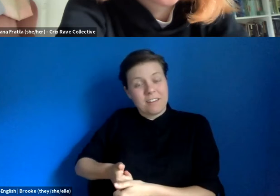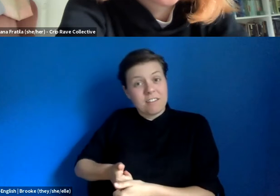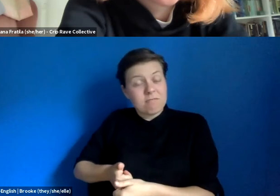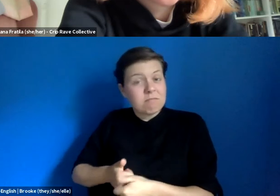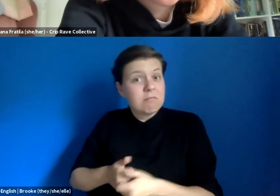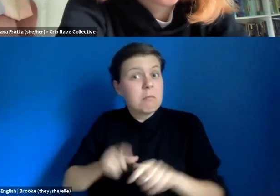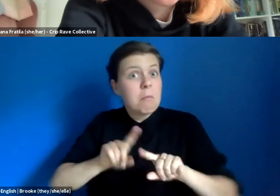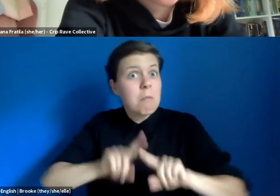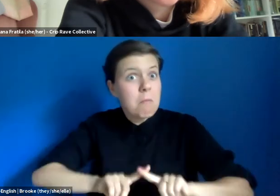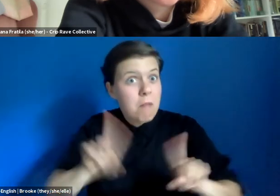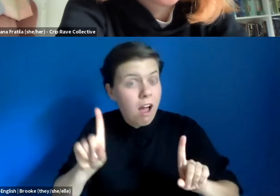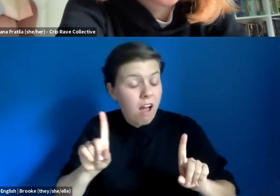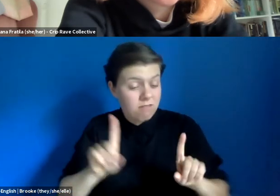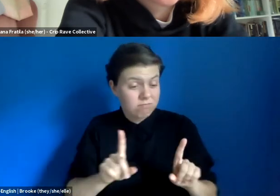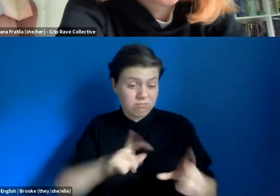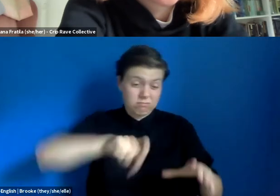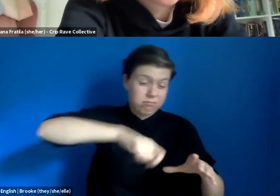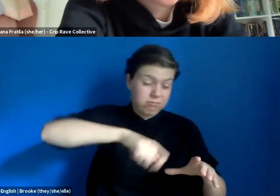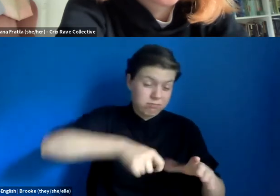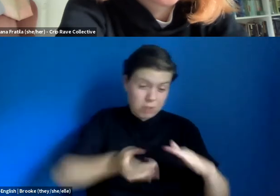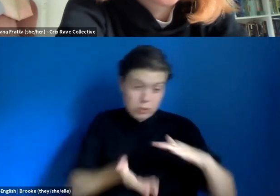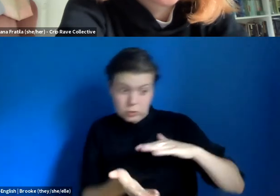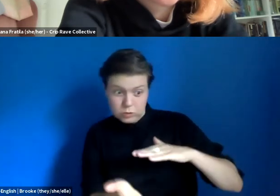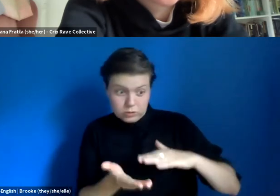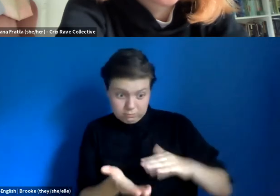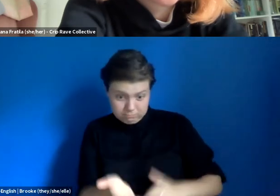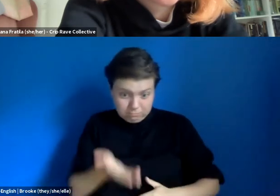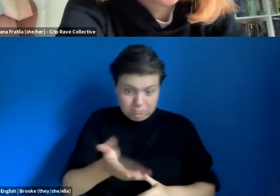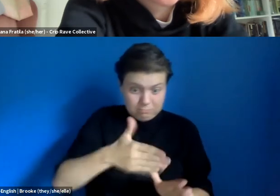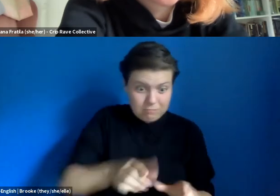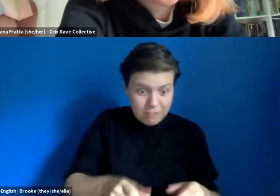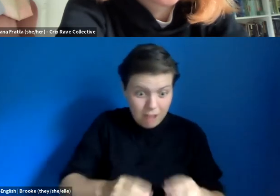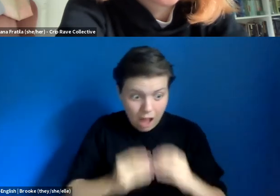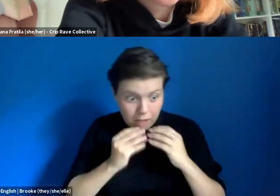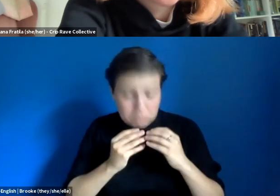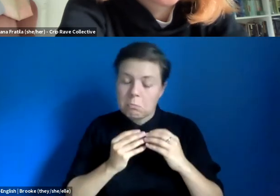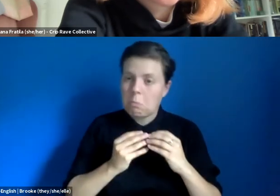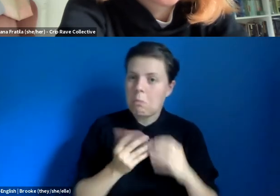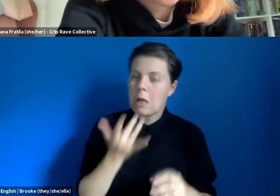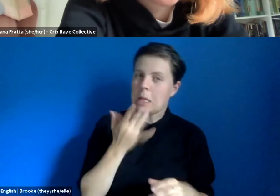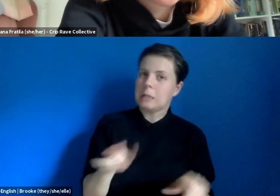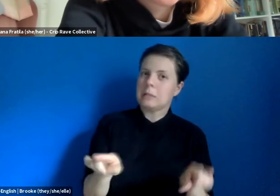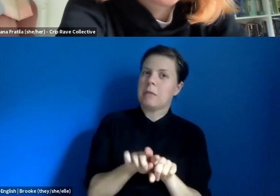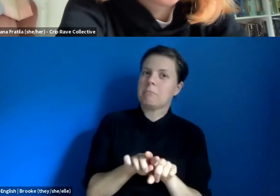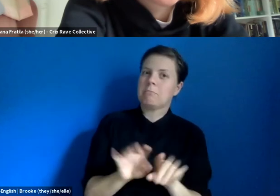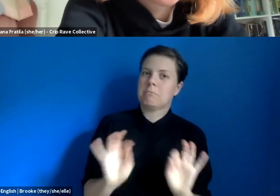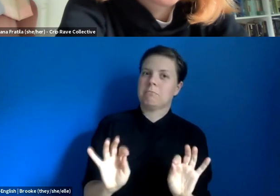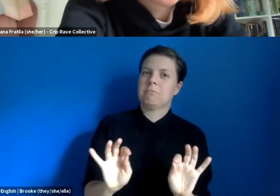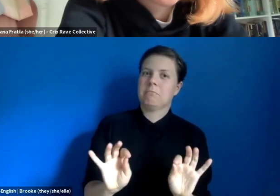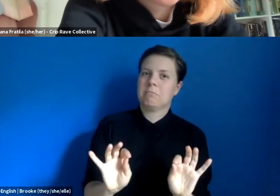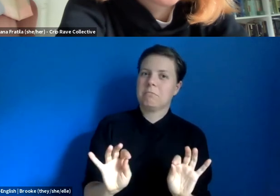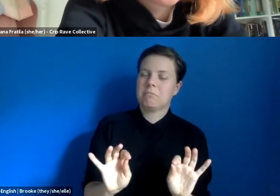flavor tastes the way you had imagined it to be. And as long as it also